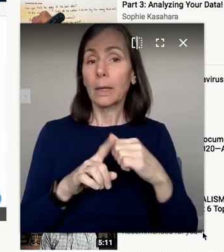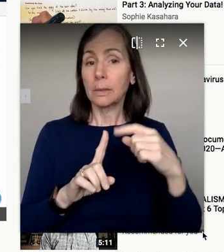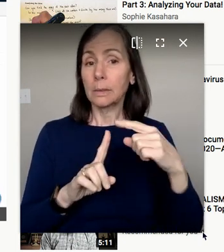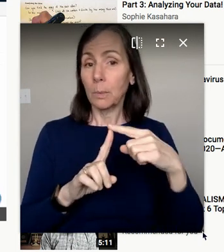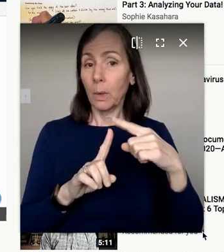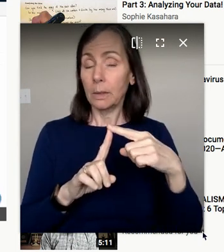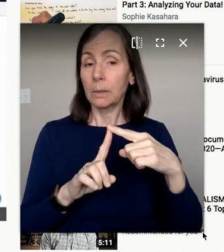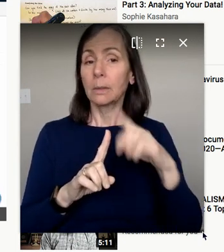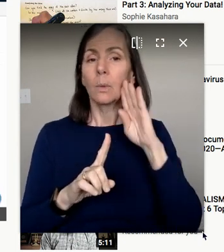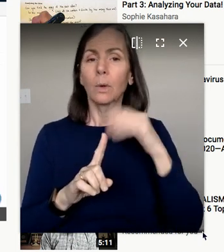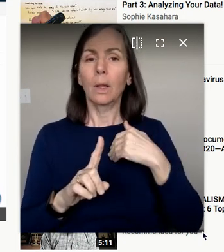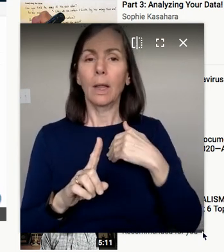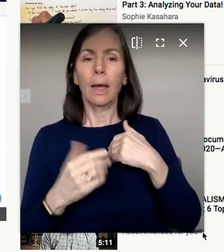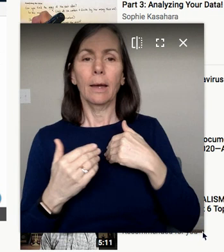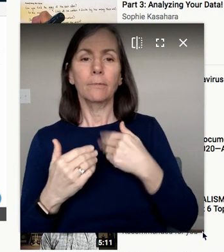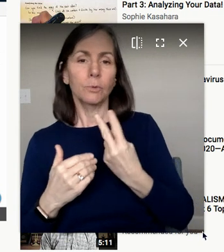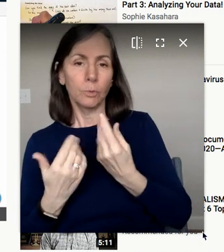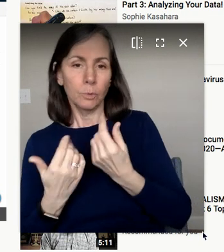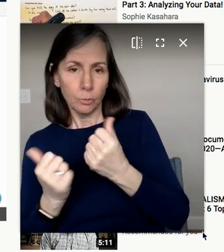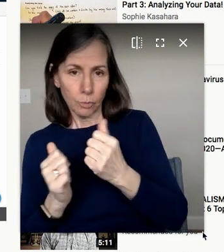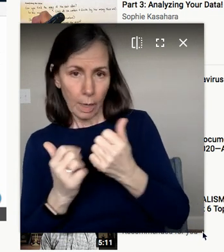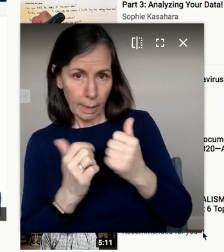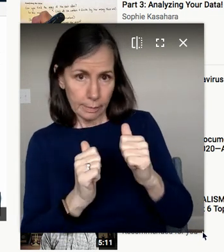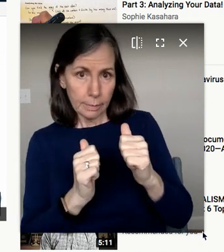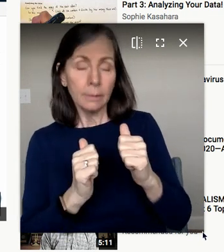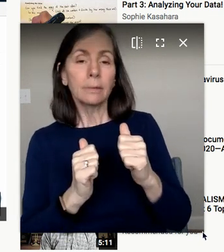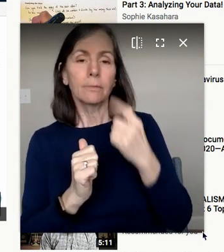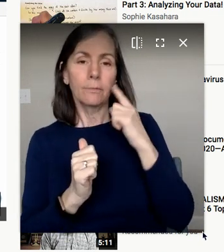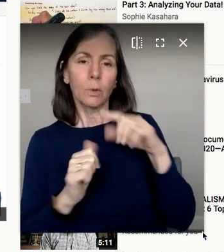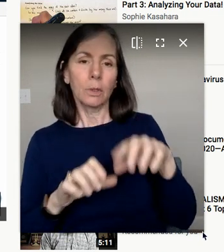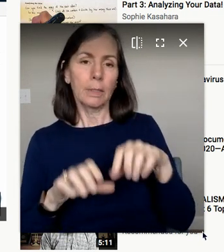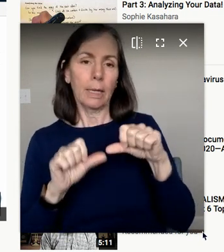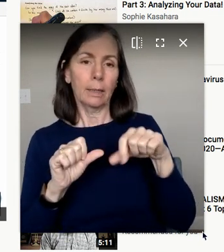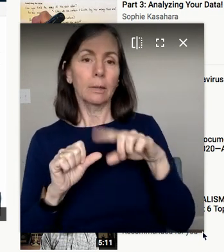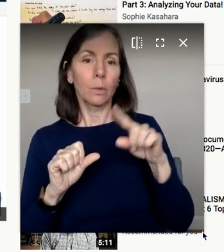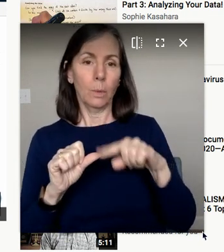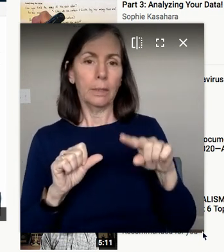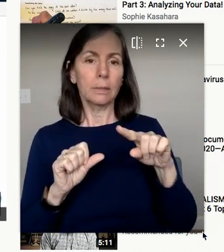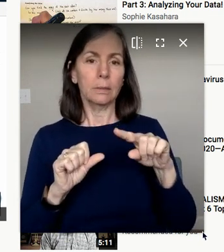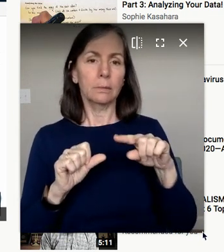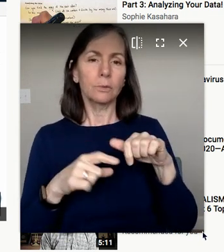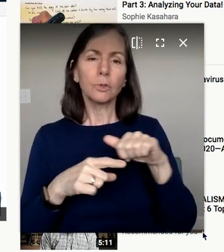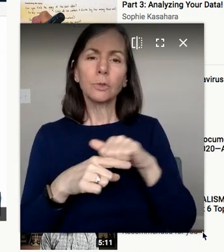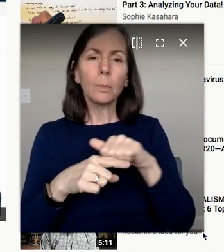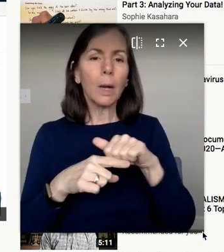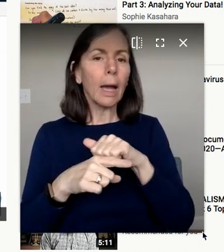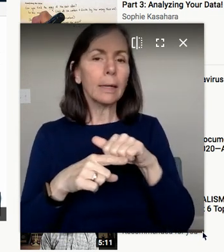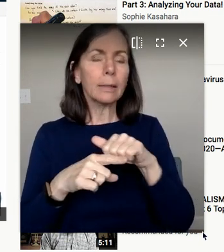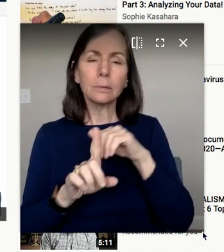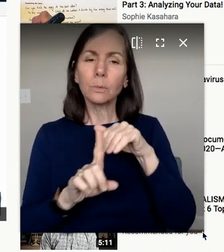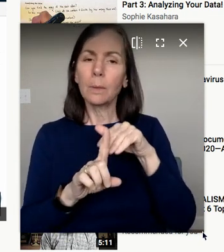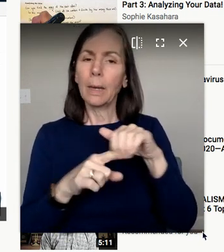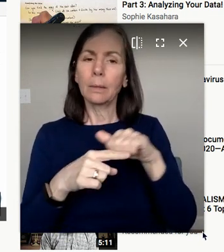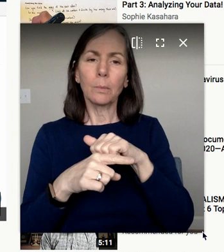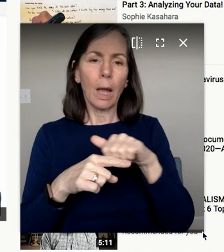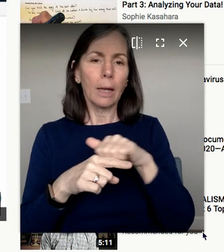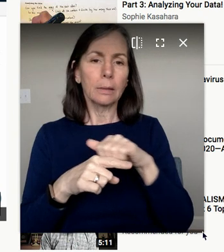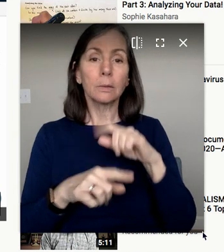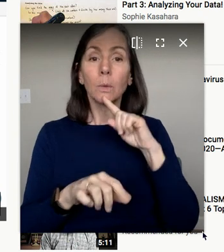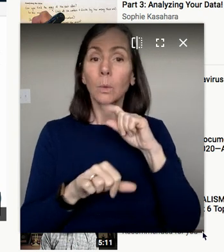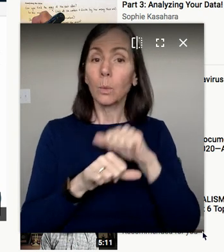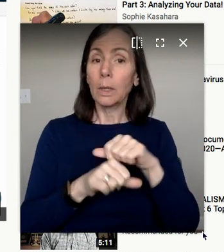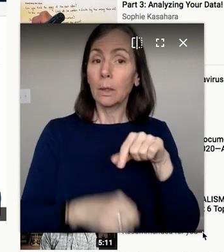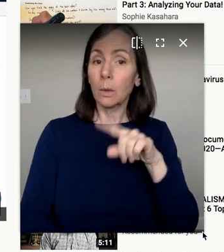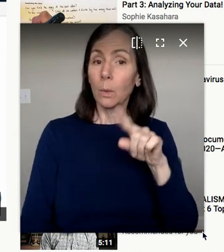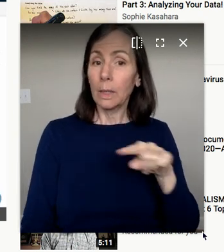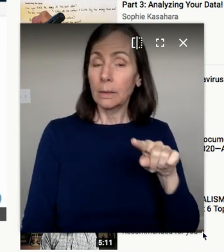have 2 tries to take the quiz. So this is just a practice quiz. A real quiz will be worth the